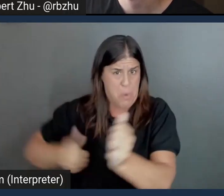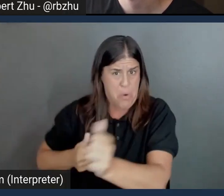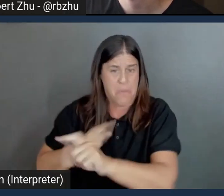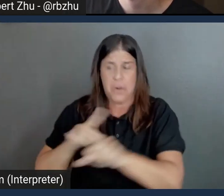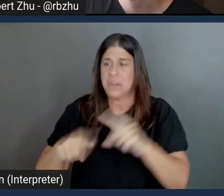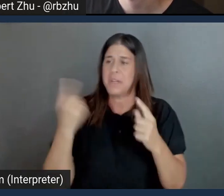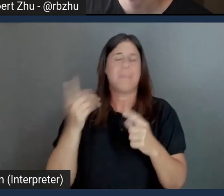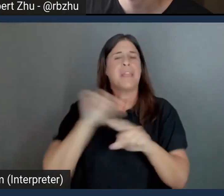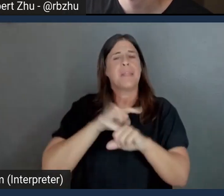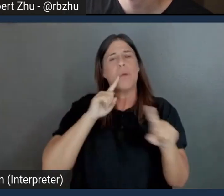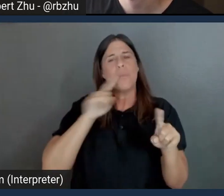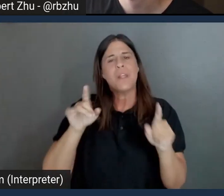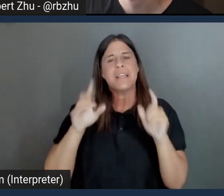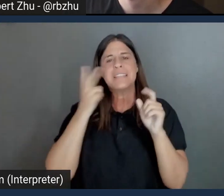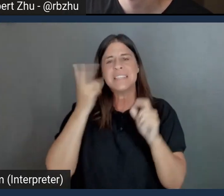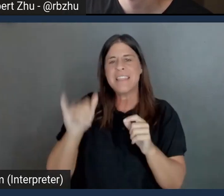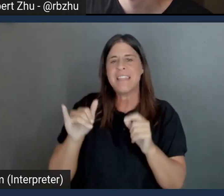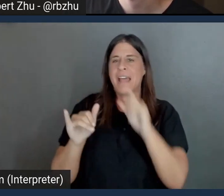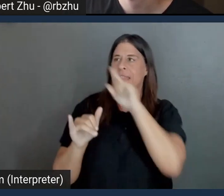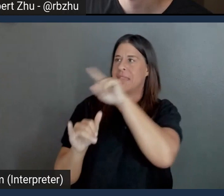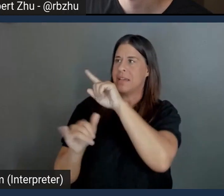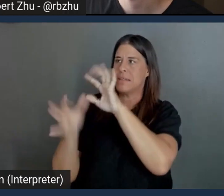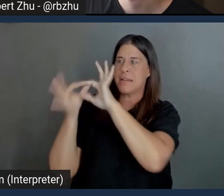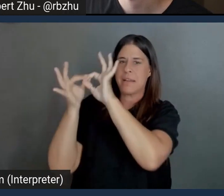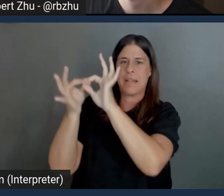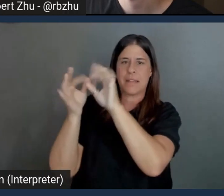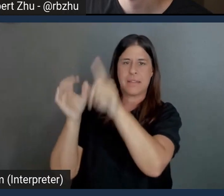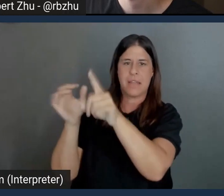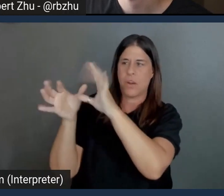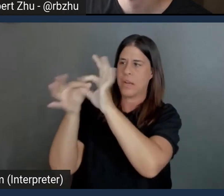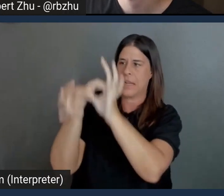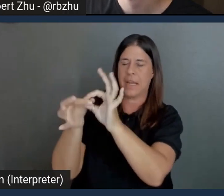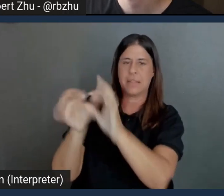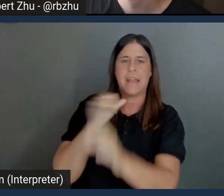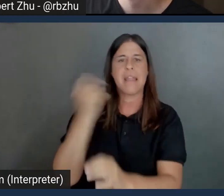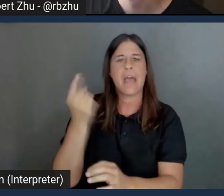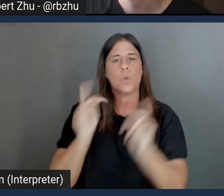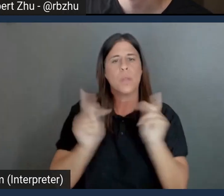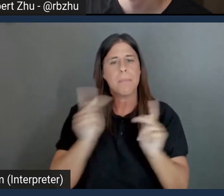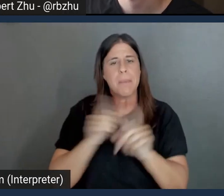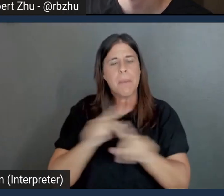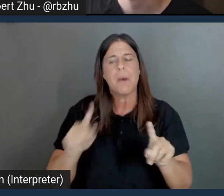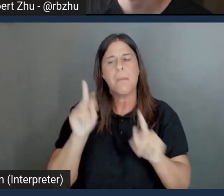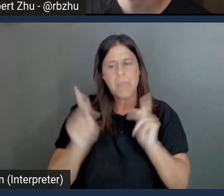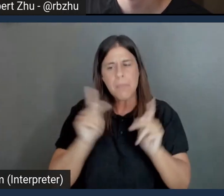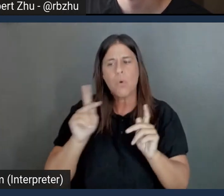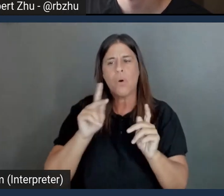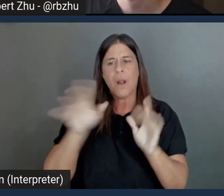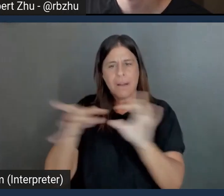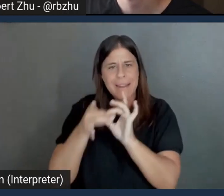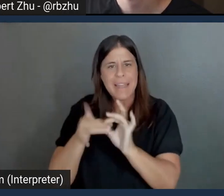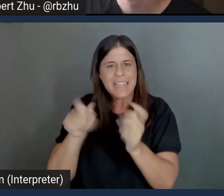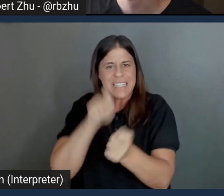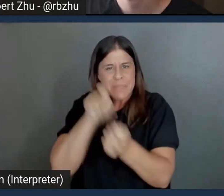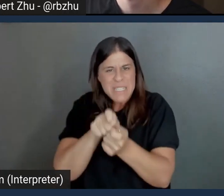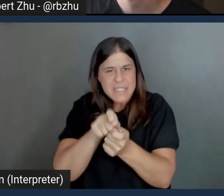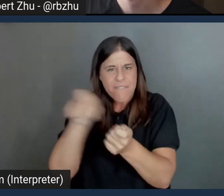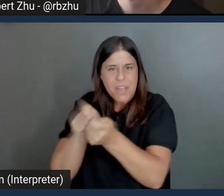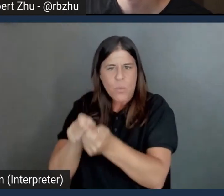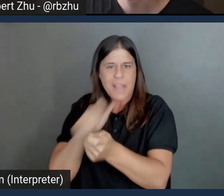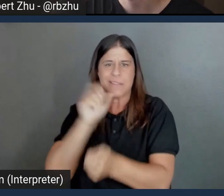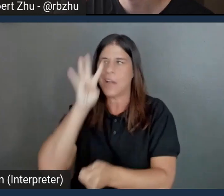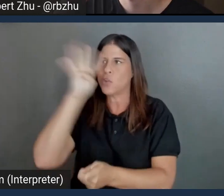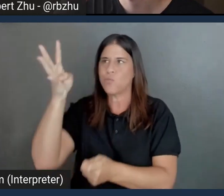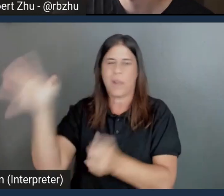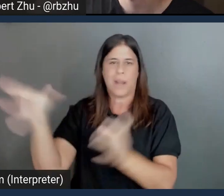connect, use not just the fact that people are there, but the fact that those people are connected in specific ways to be able to answer the types